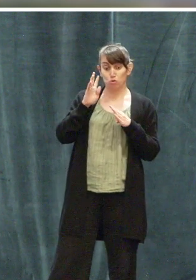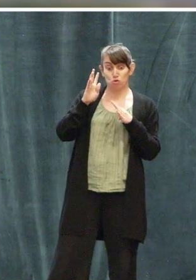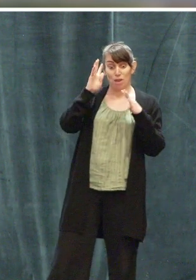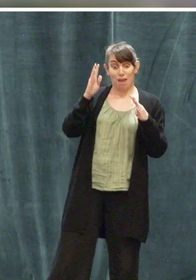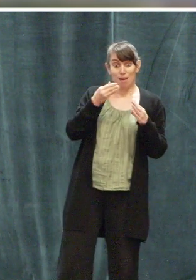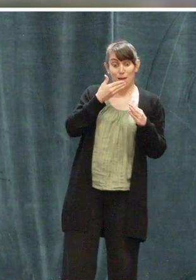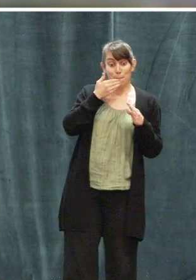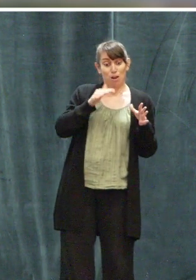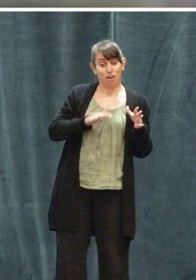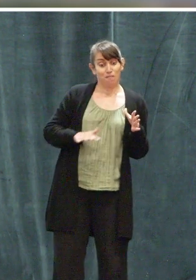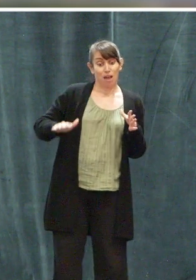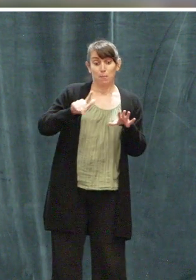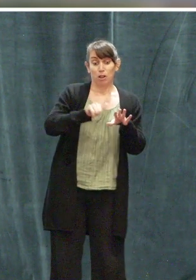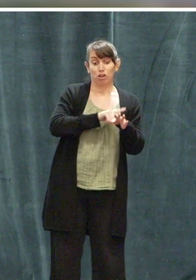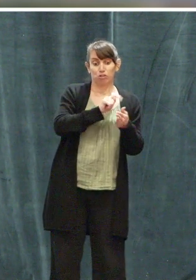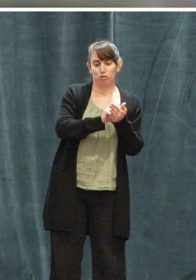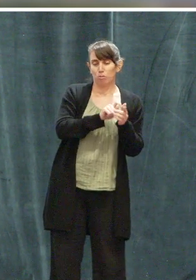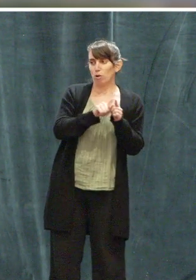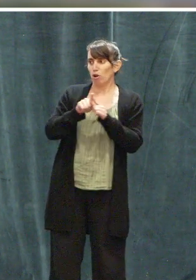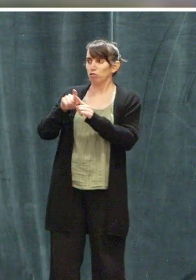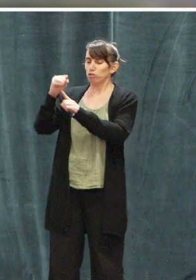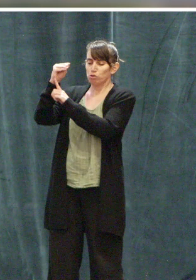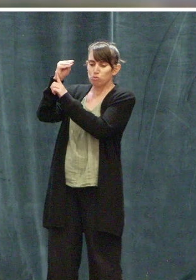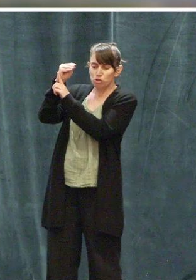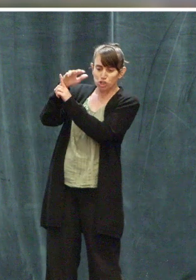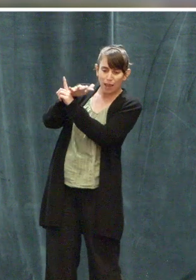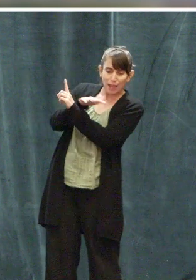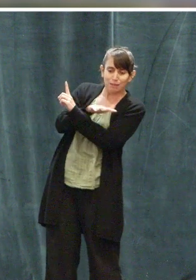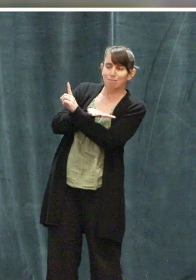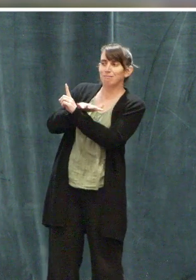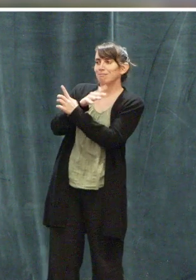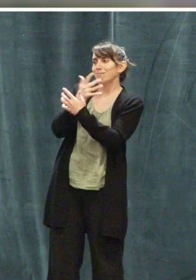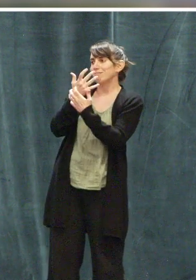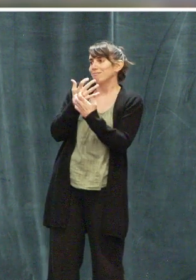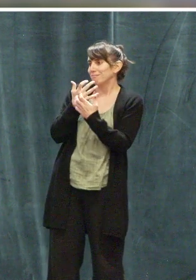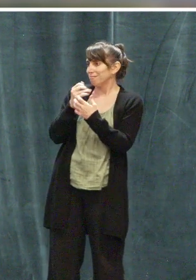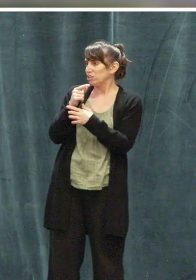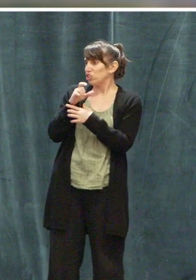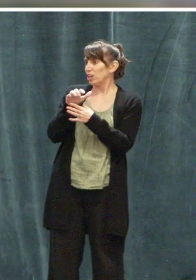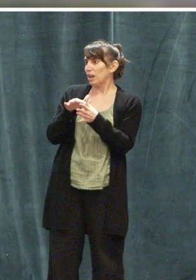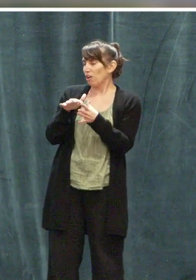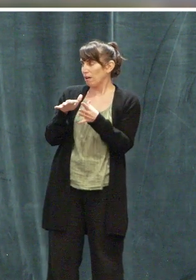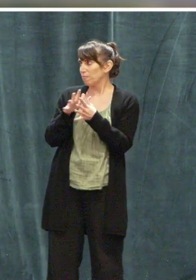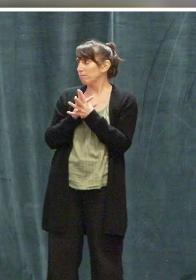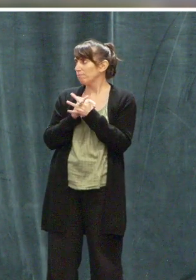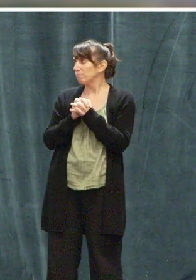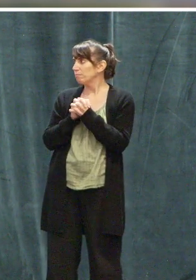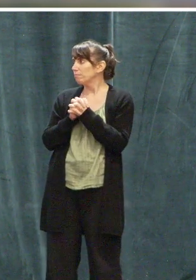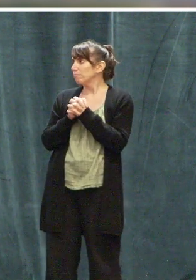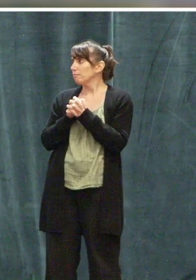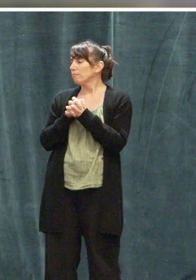long-term and trying to achieve the shade cover that would make the space more pleasant and inviting for people to use.